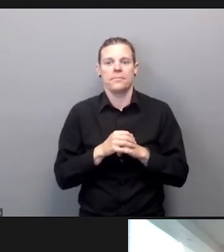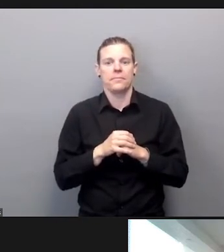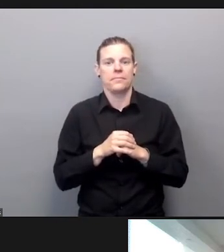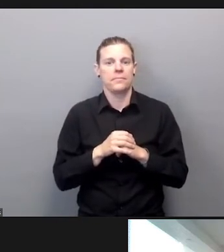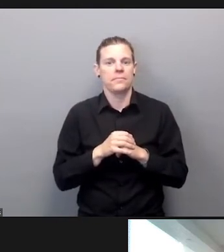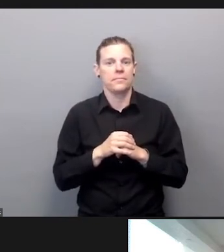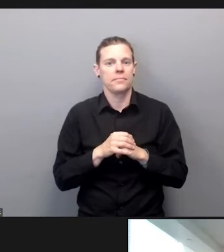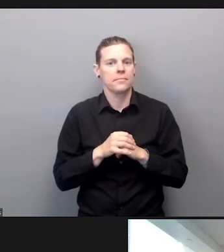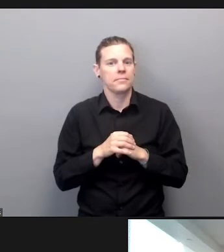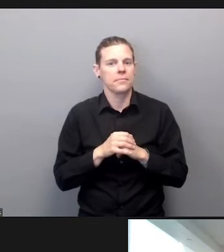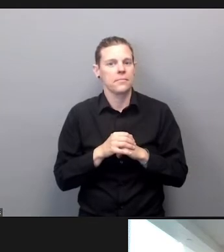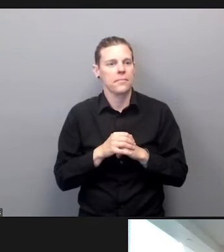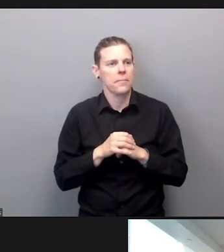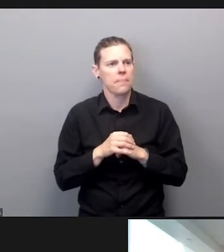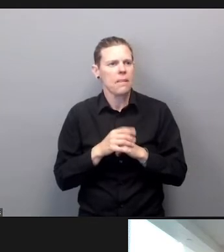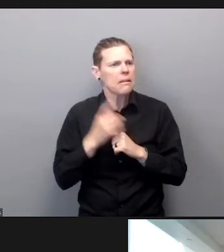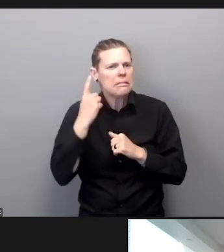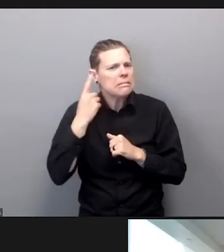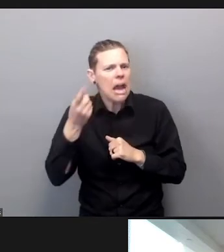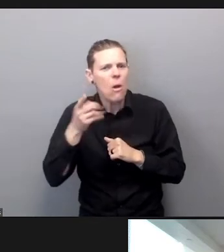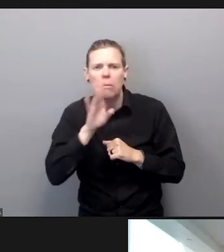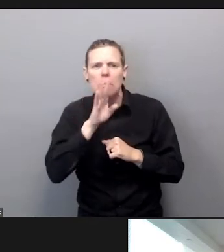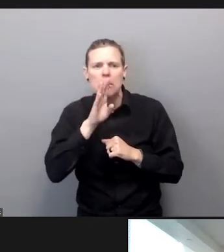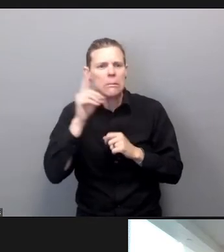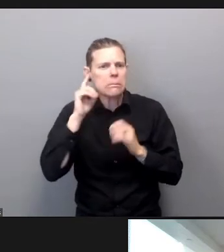Brianna, we're not hearing you.